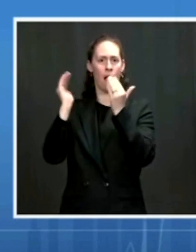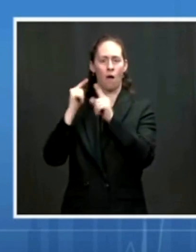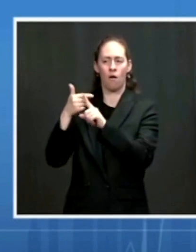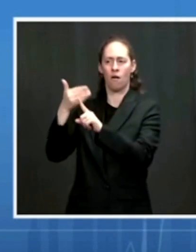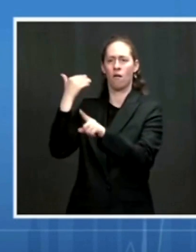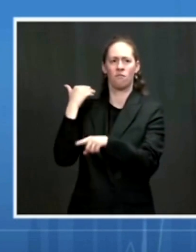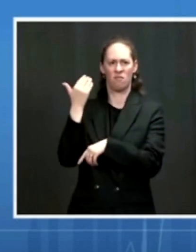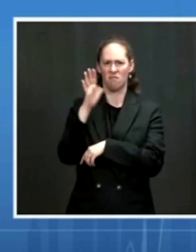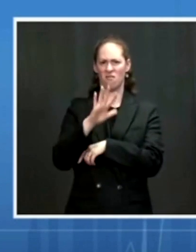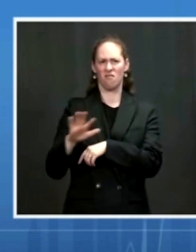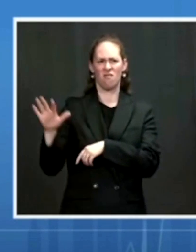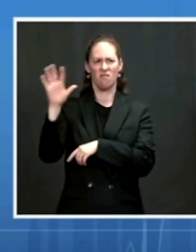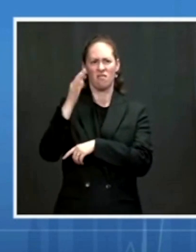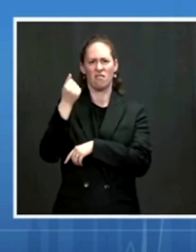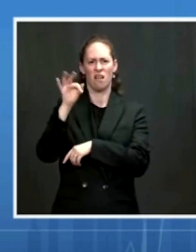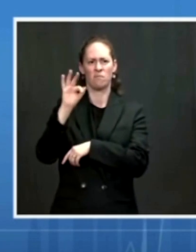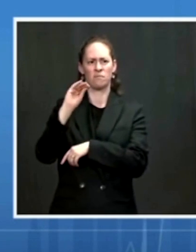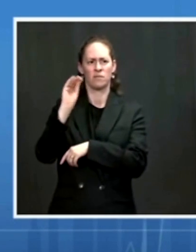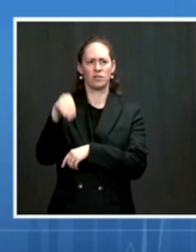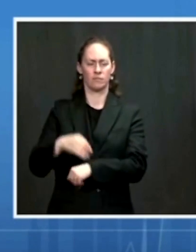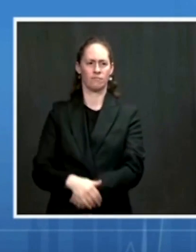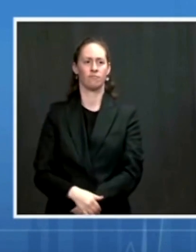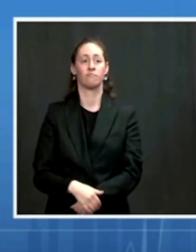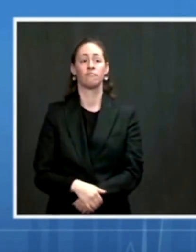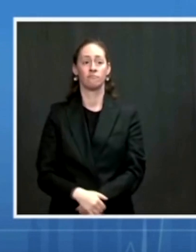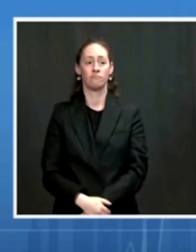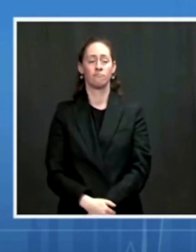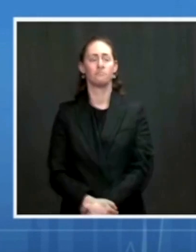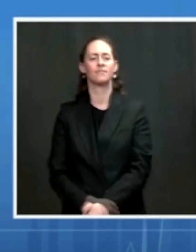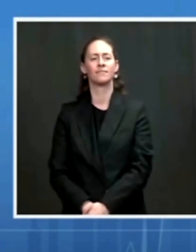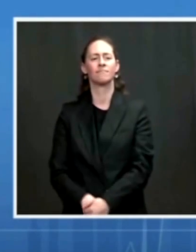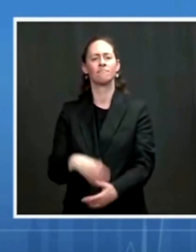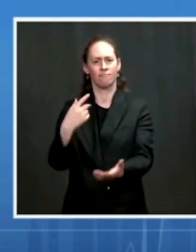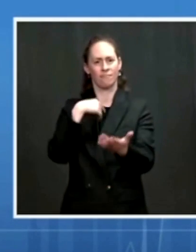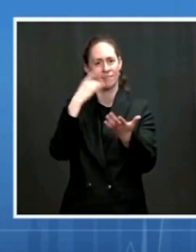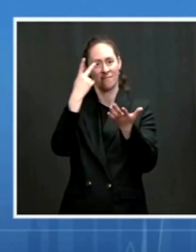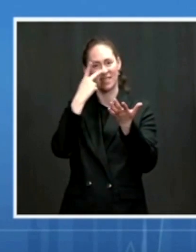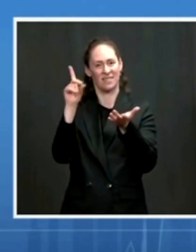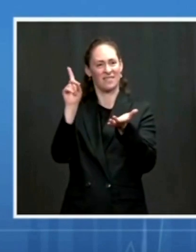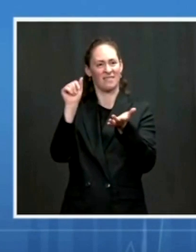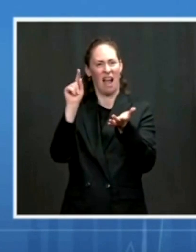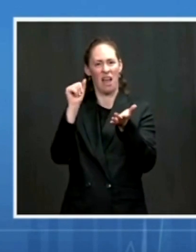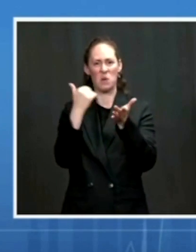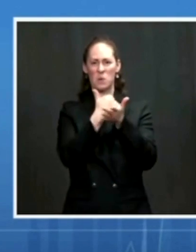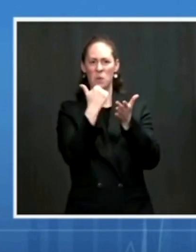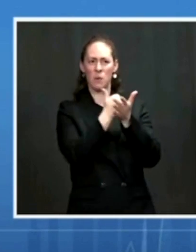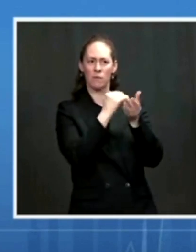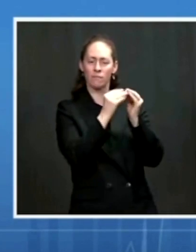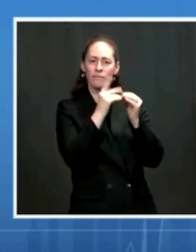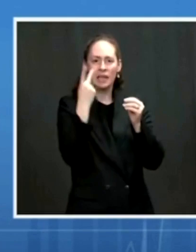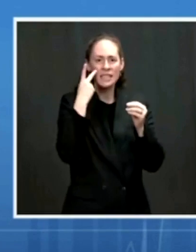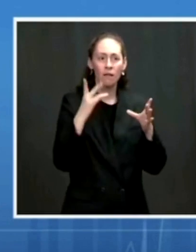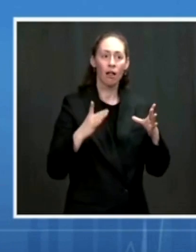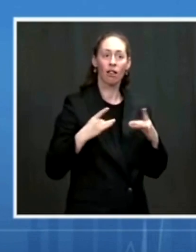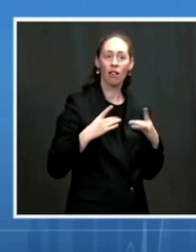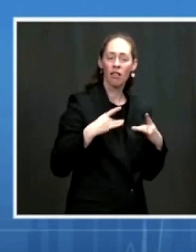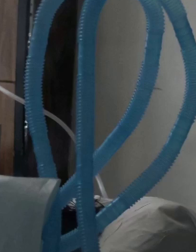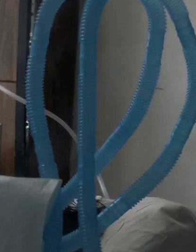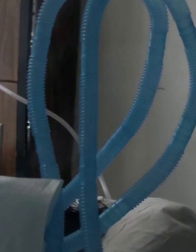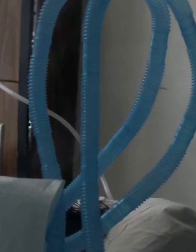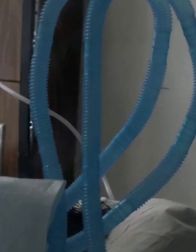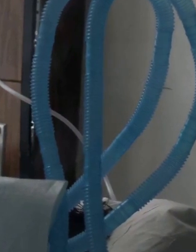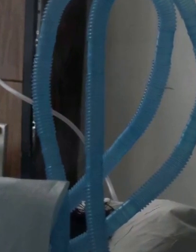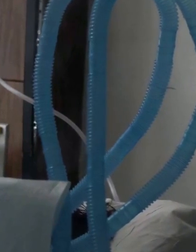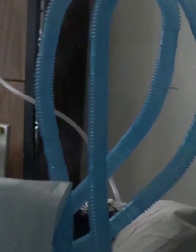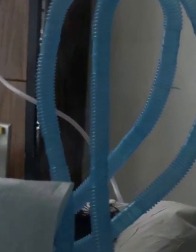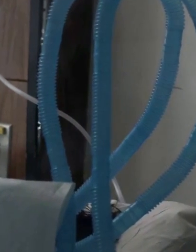where our seven-day average is less than 30,000 cases per day. CDC Director Walensky also said hospitalizations have